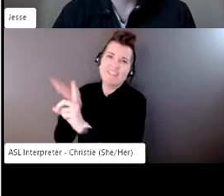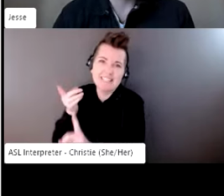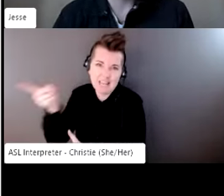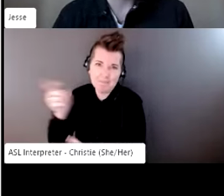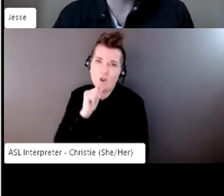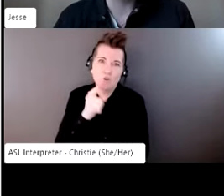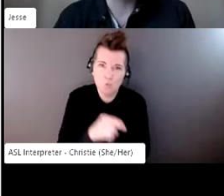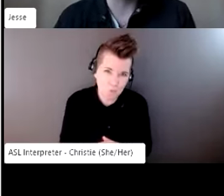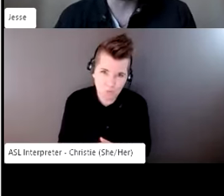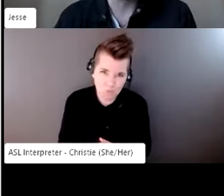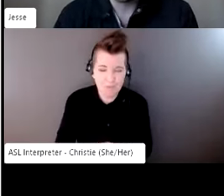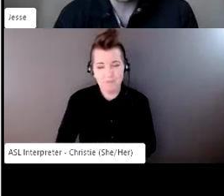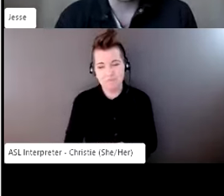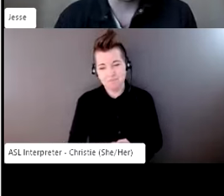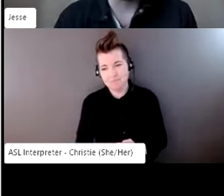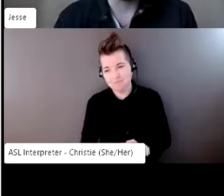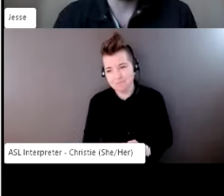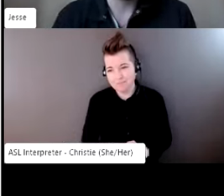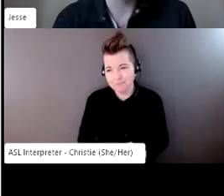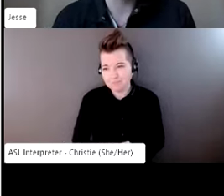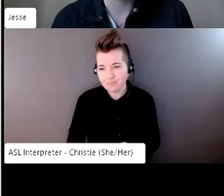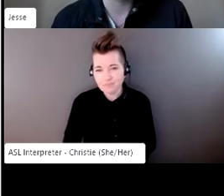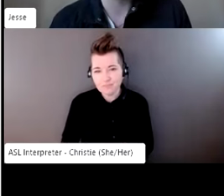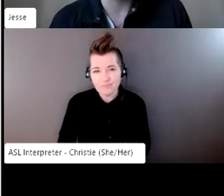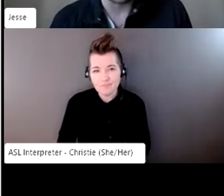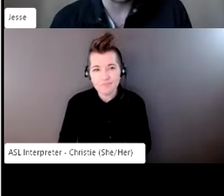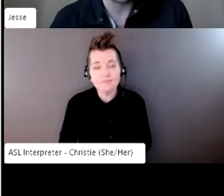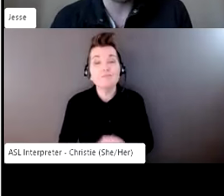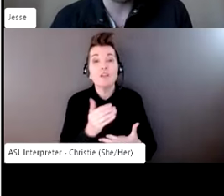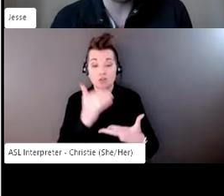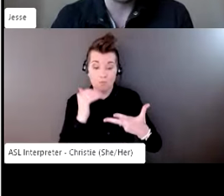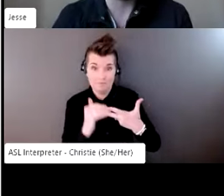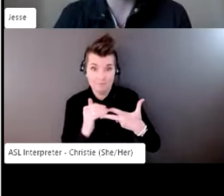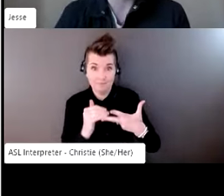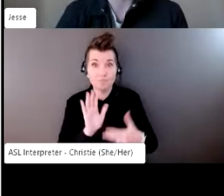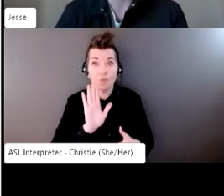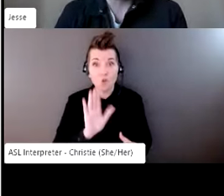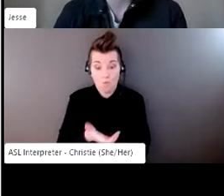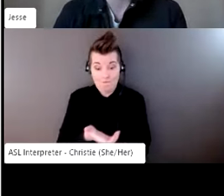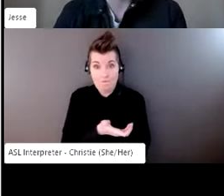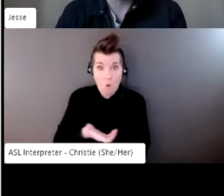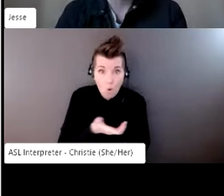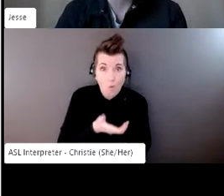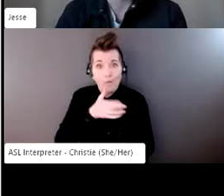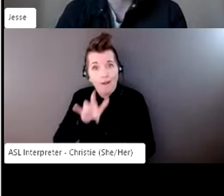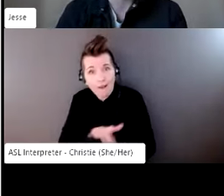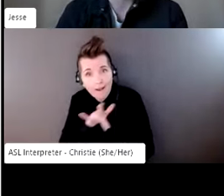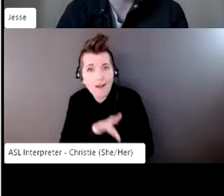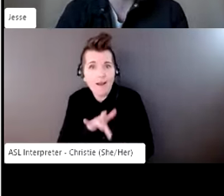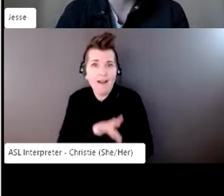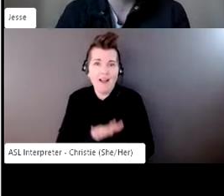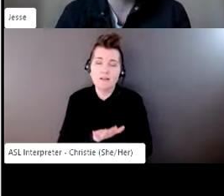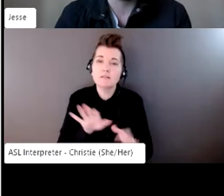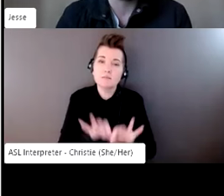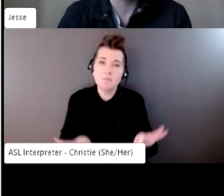that if you're using a device like that smartphone, you do want to keep your device safe as well. So password protect your device, turn